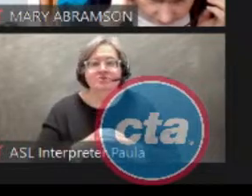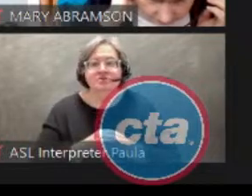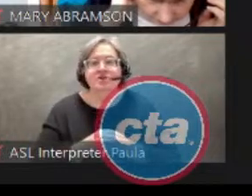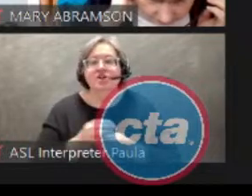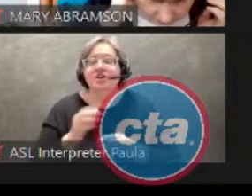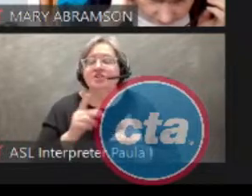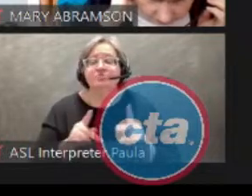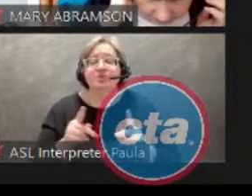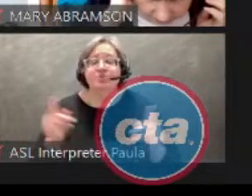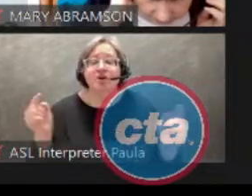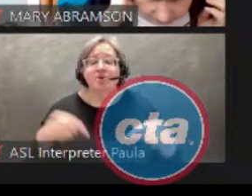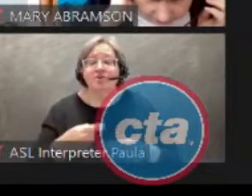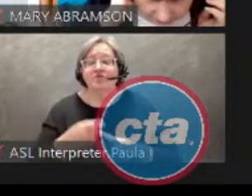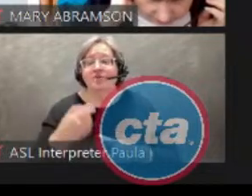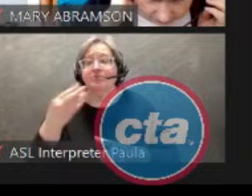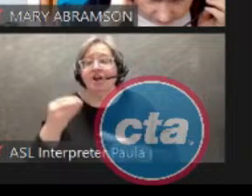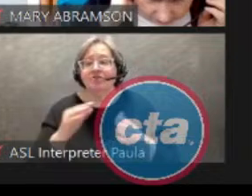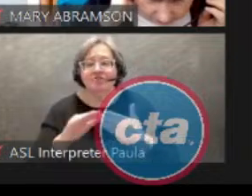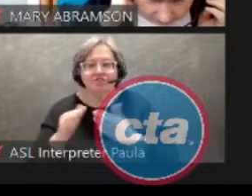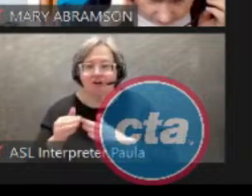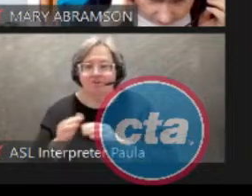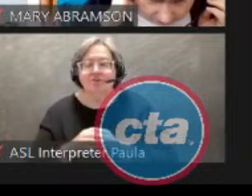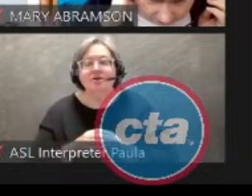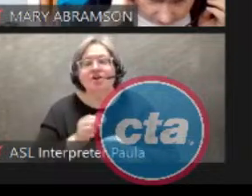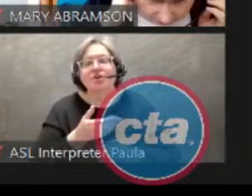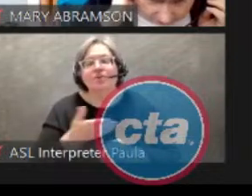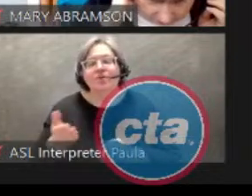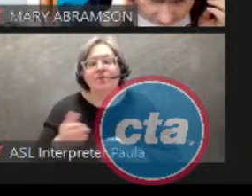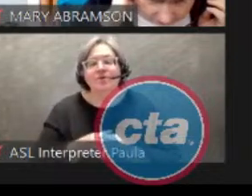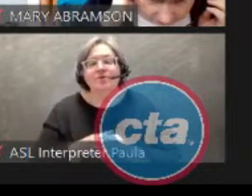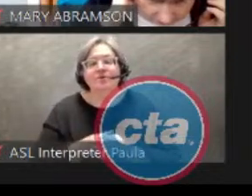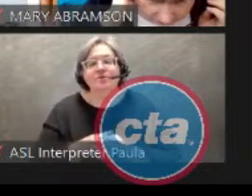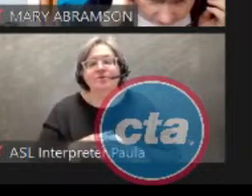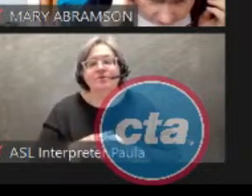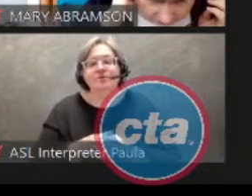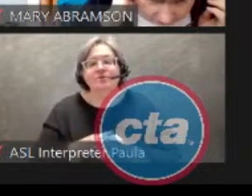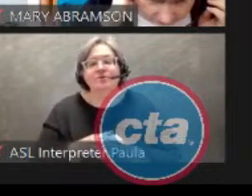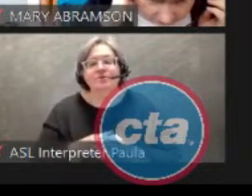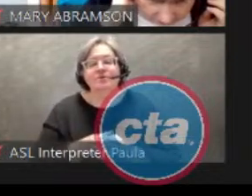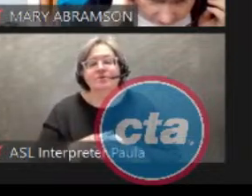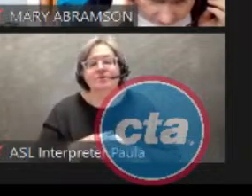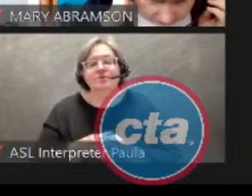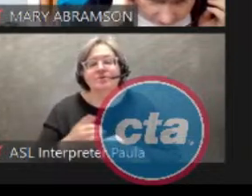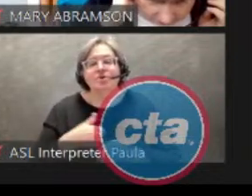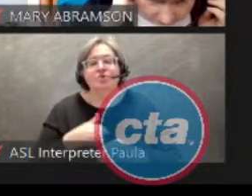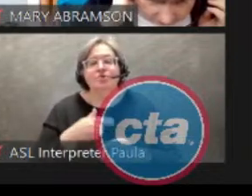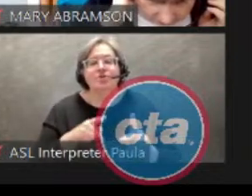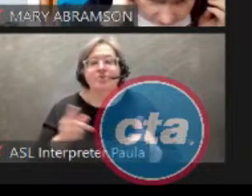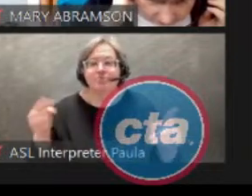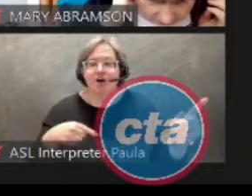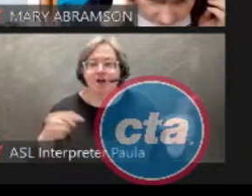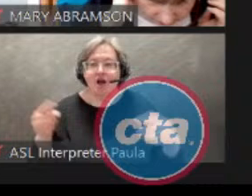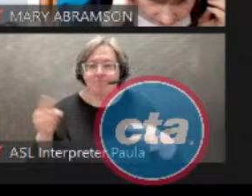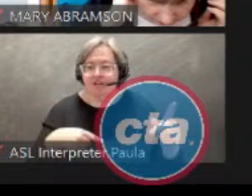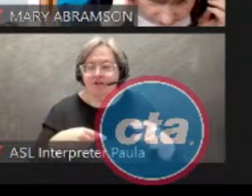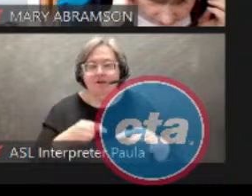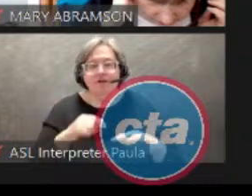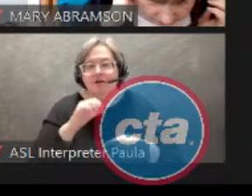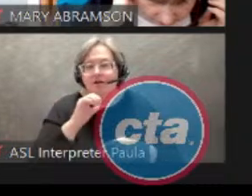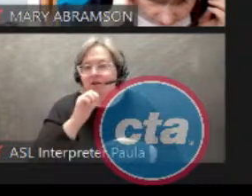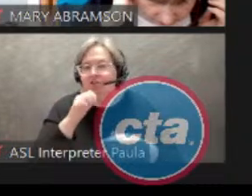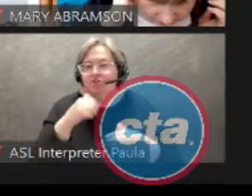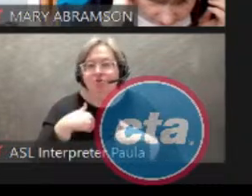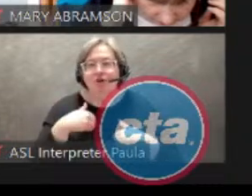of town, I mean, and the other thing that's going to be huge is, that we're going to have people coming from out of town who do not have